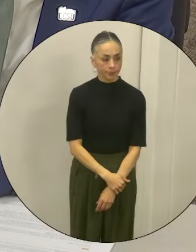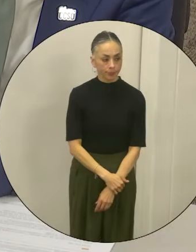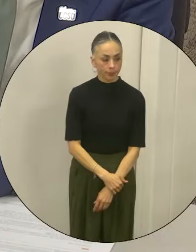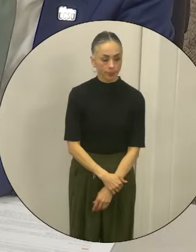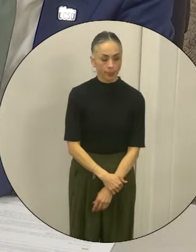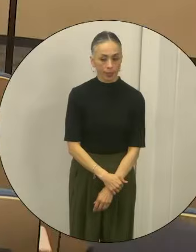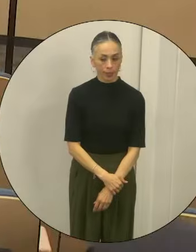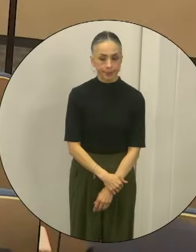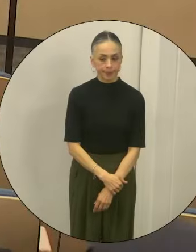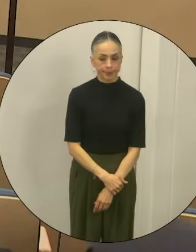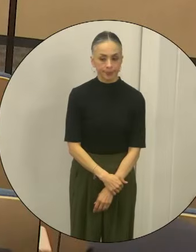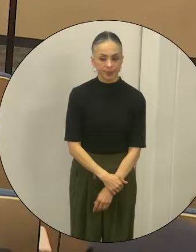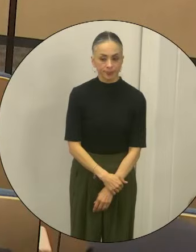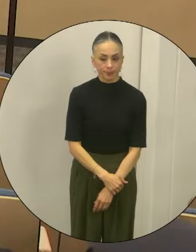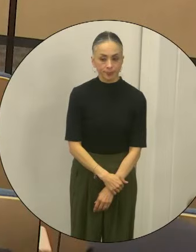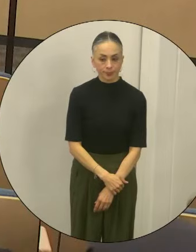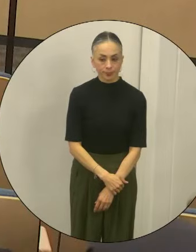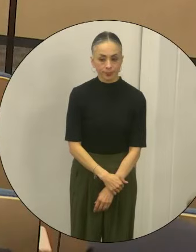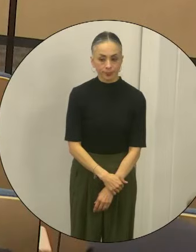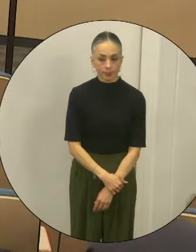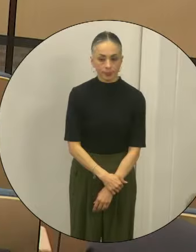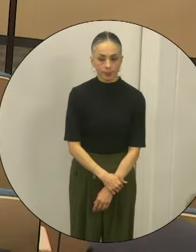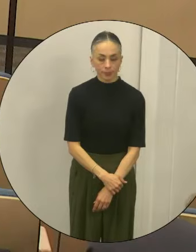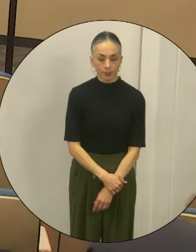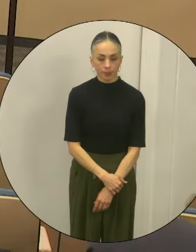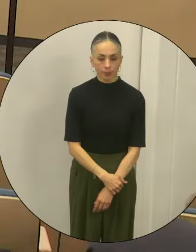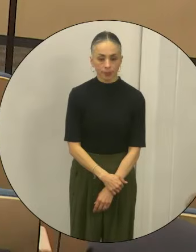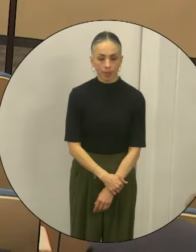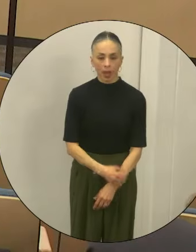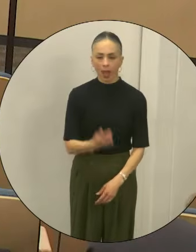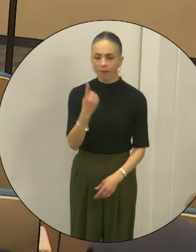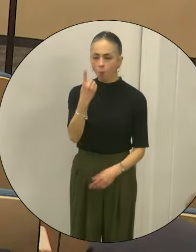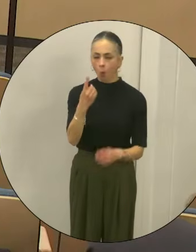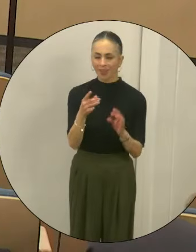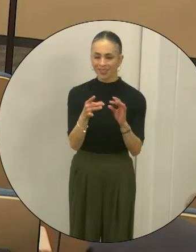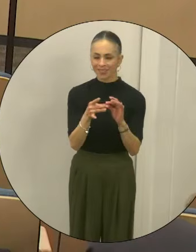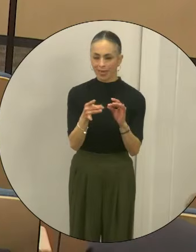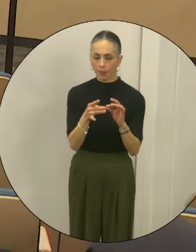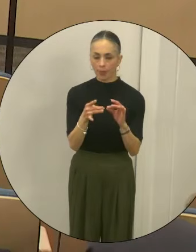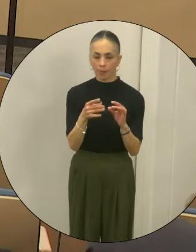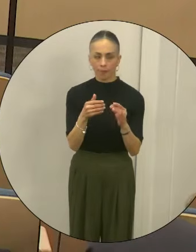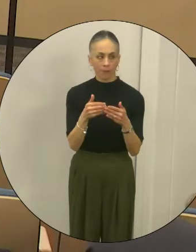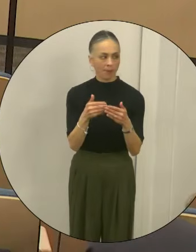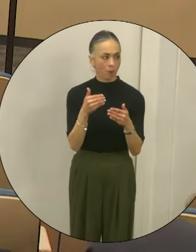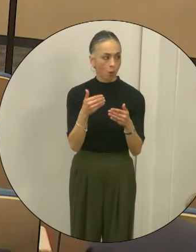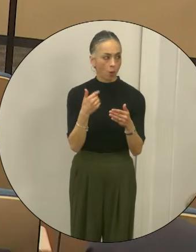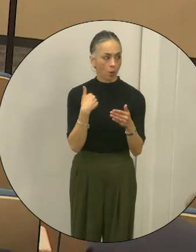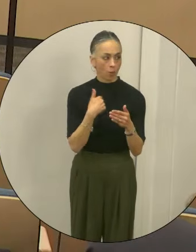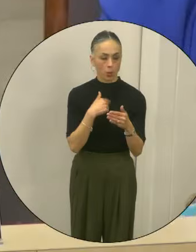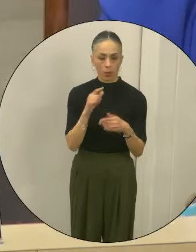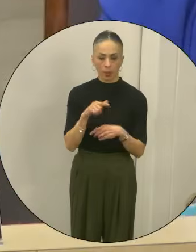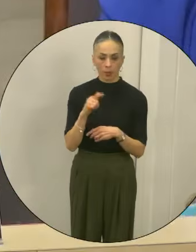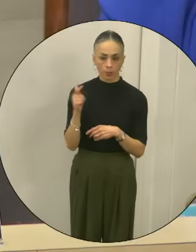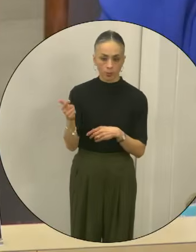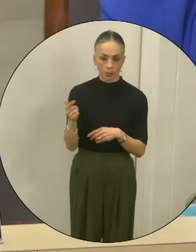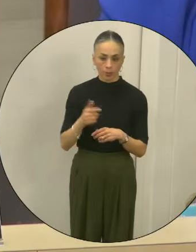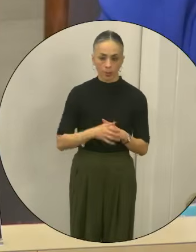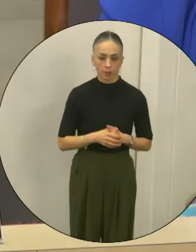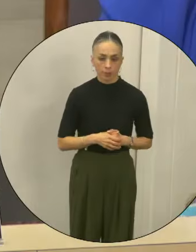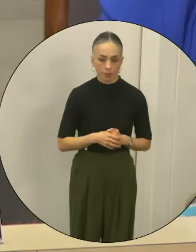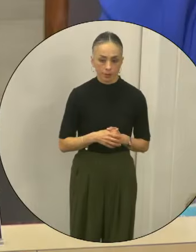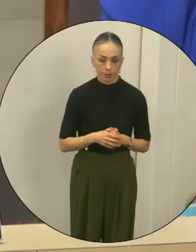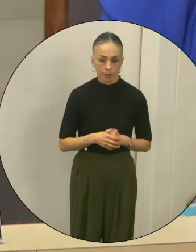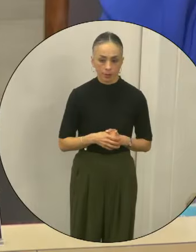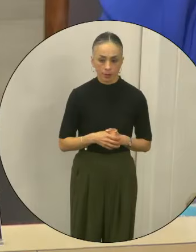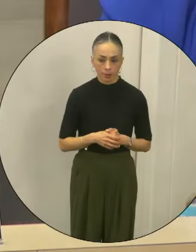Thank you. I do have one little statement I'd like to make before we go to the next person. I kind of